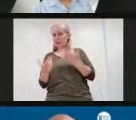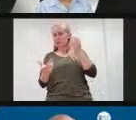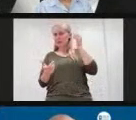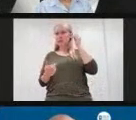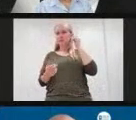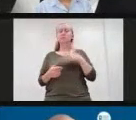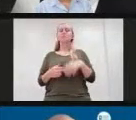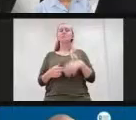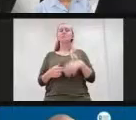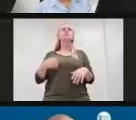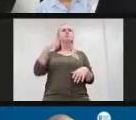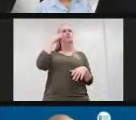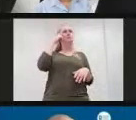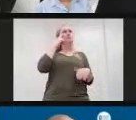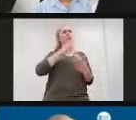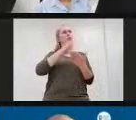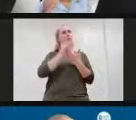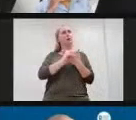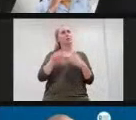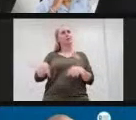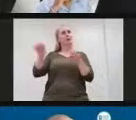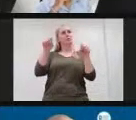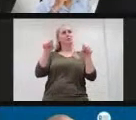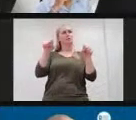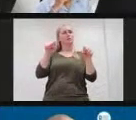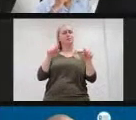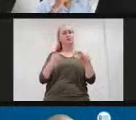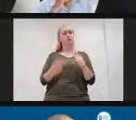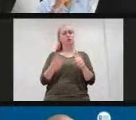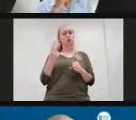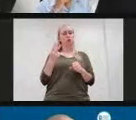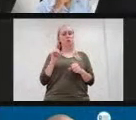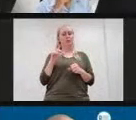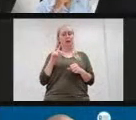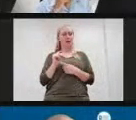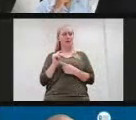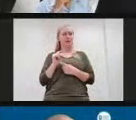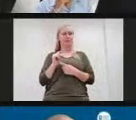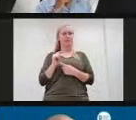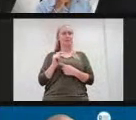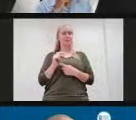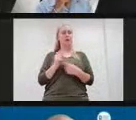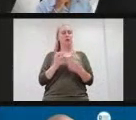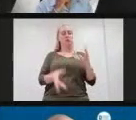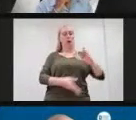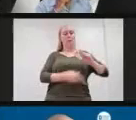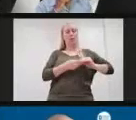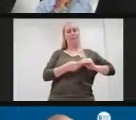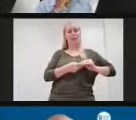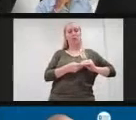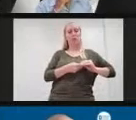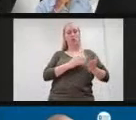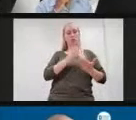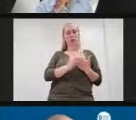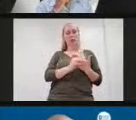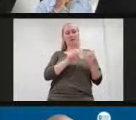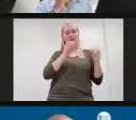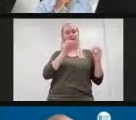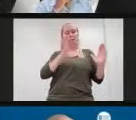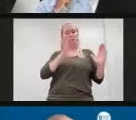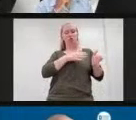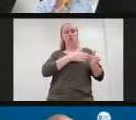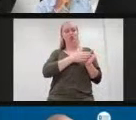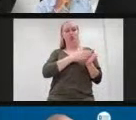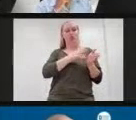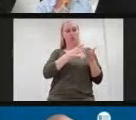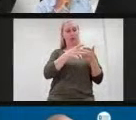Yeah, and I think the curriculum adoption, there's two sets. There's supplemental curriculum that's teacher driven, and then there's curriculum